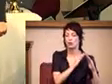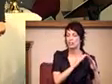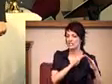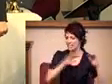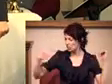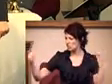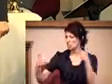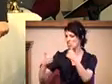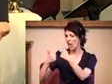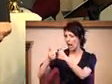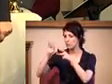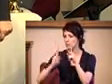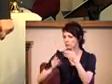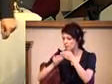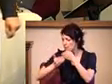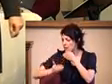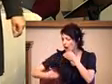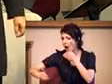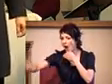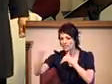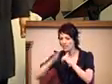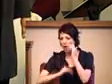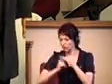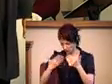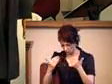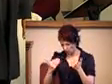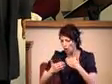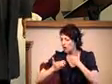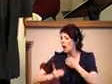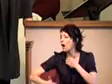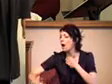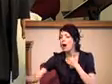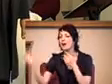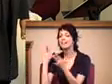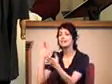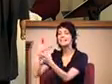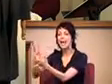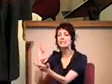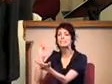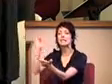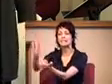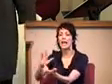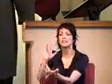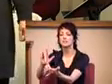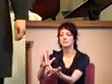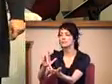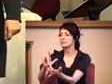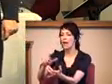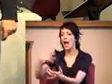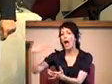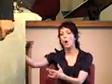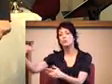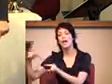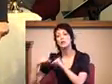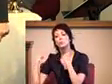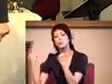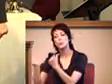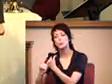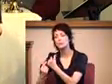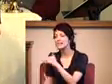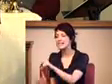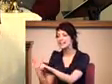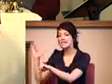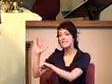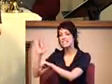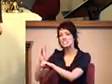challenged people to go beyond their comfort zone, to reach out to groups that were otherwise ostracized. He touched